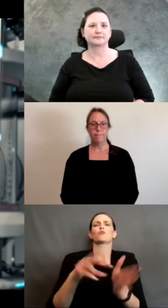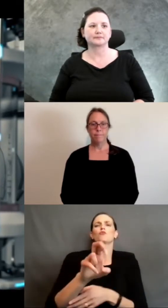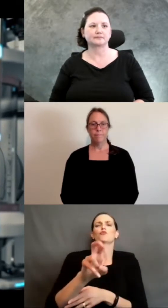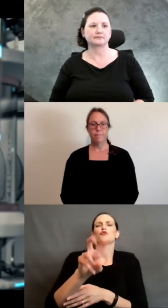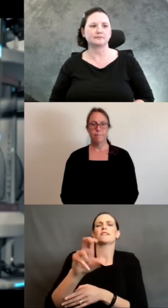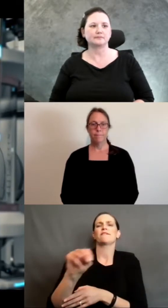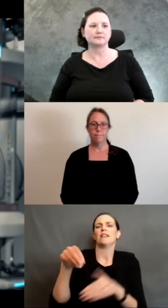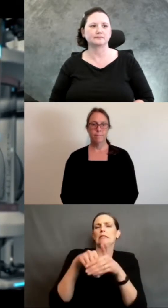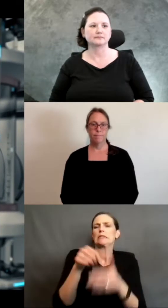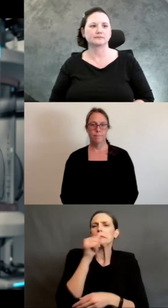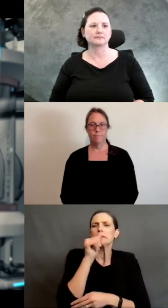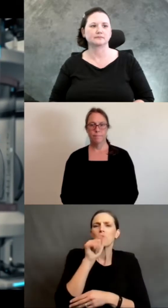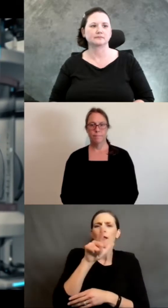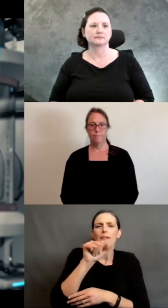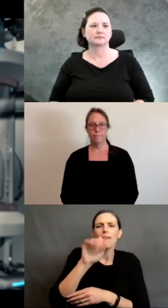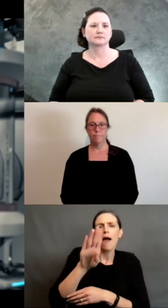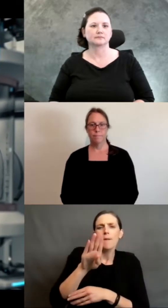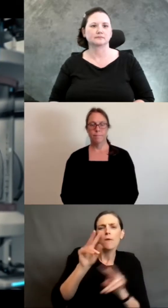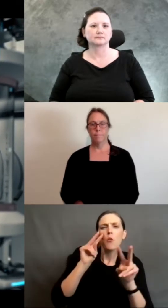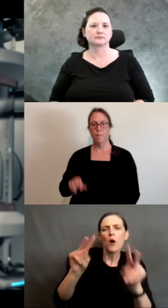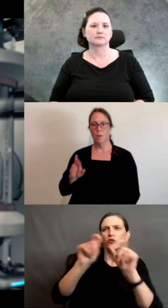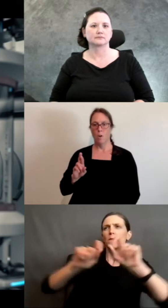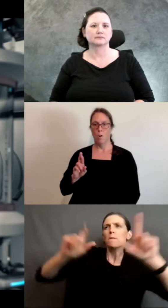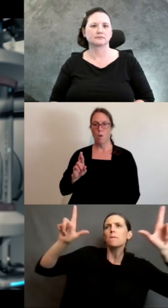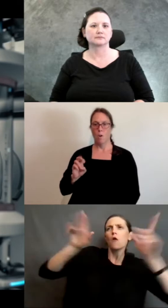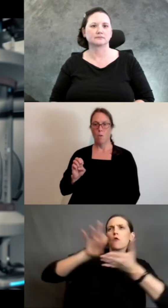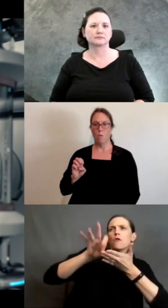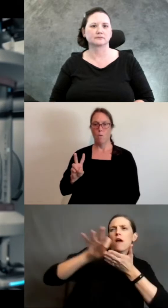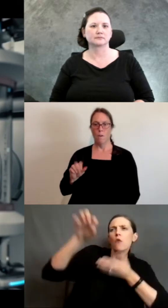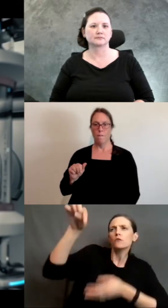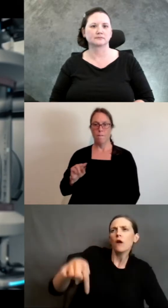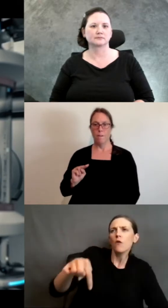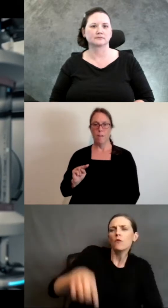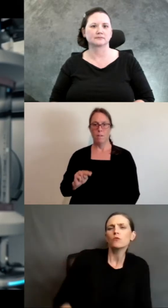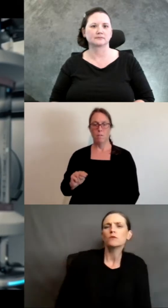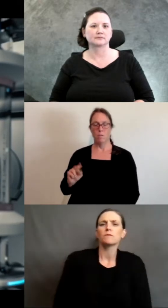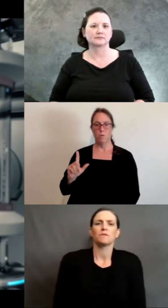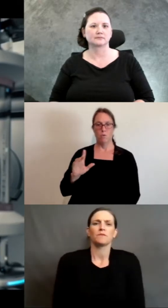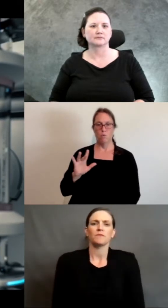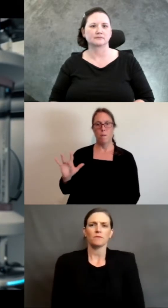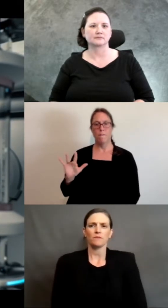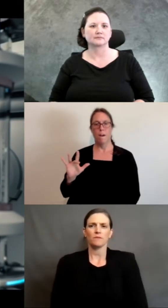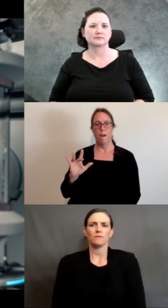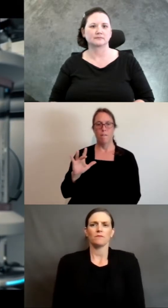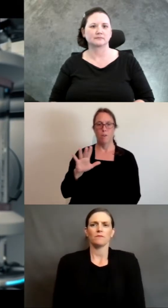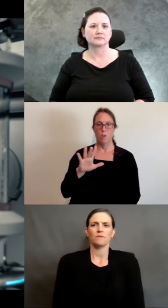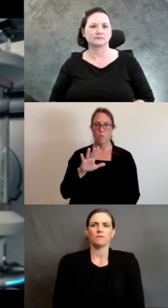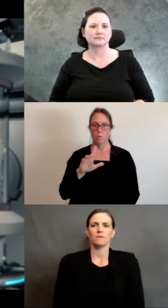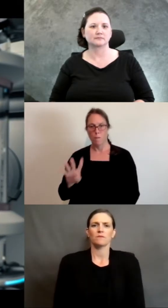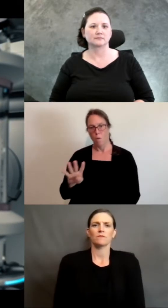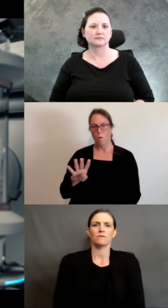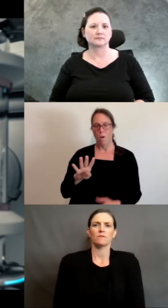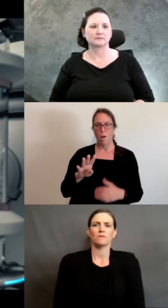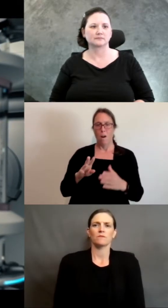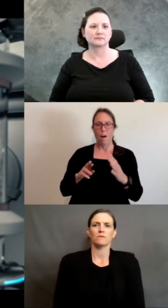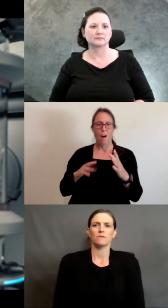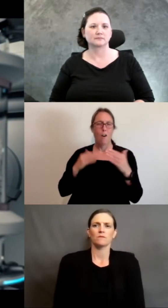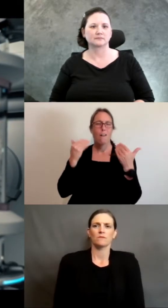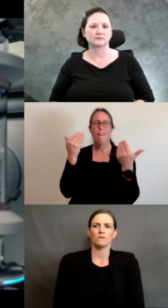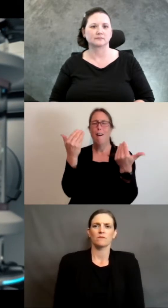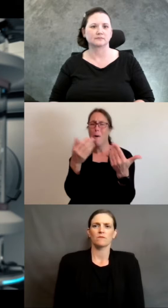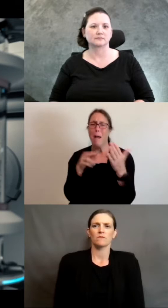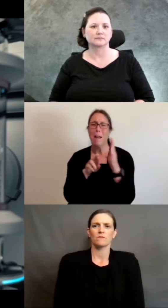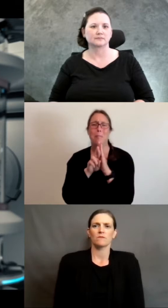liftoff. 25, 24. Blast off, my friends. No sooner will you reach